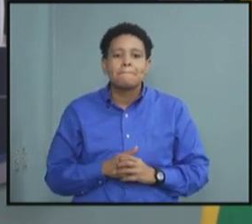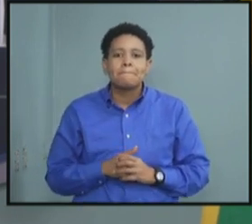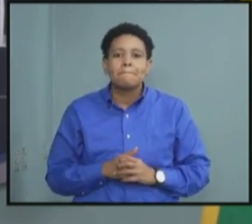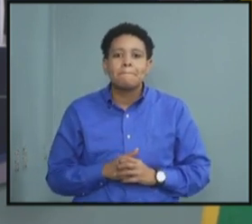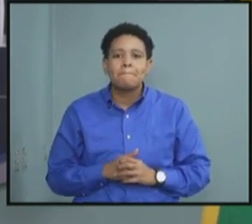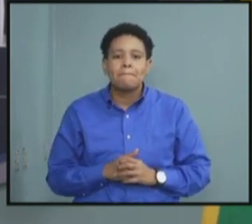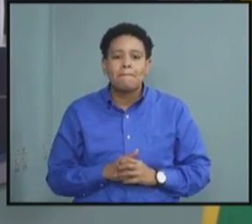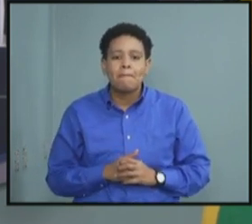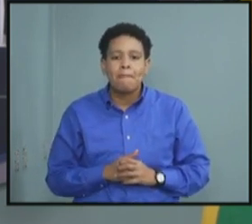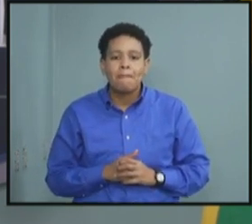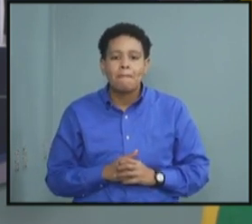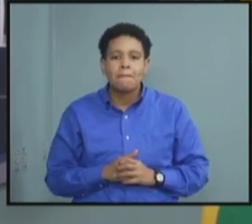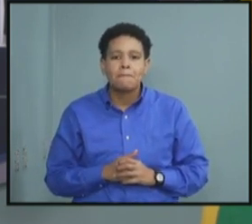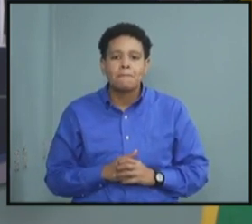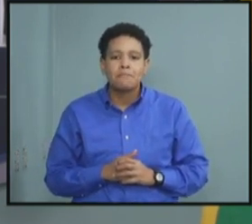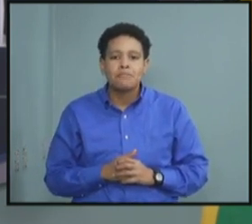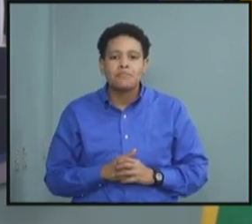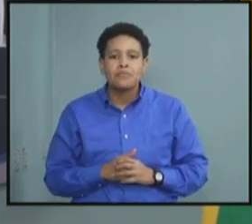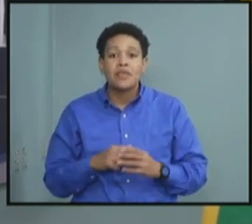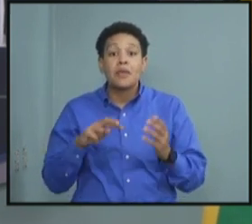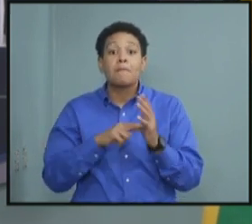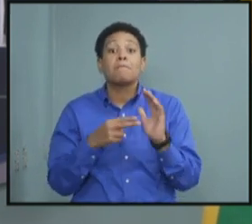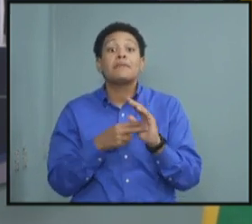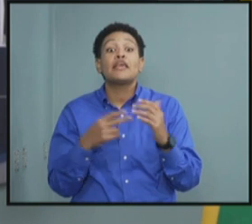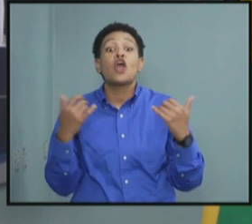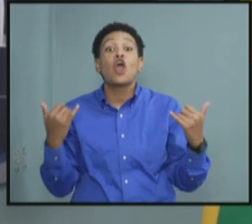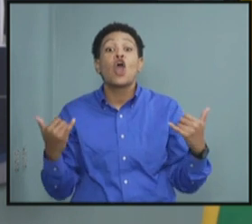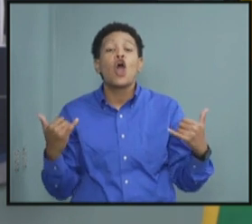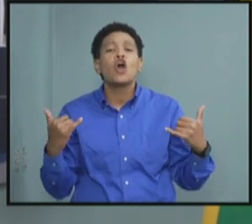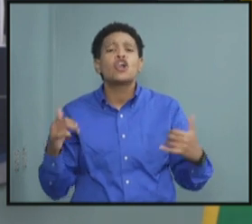Therefore, there are currently